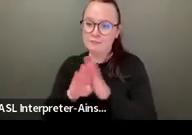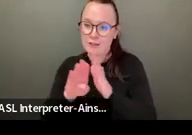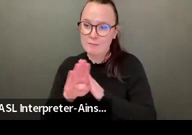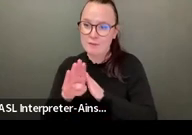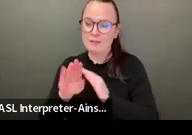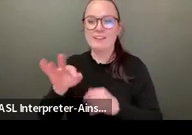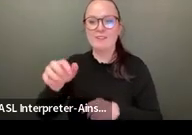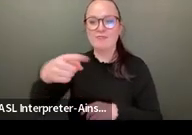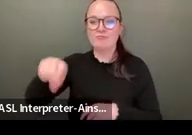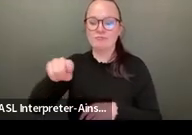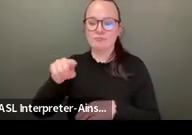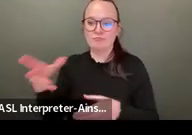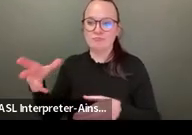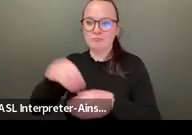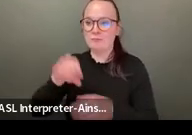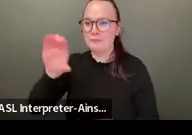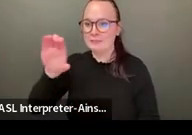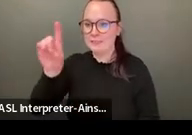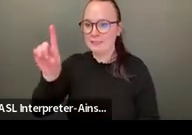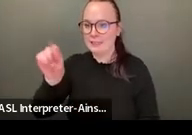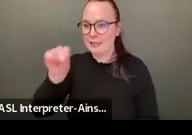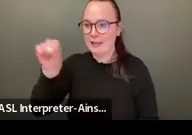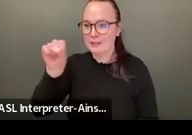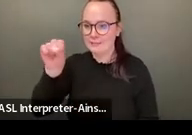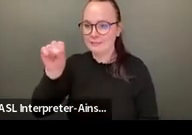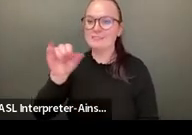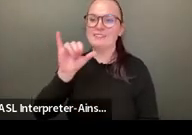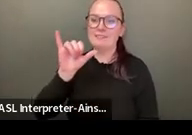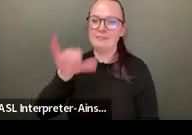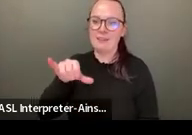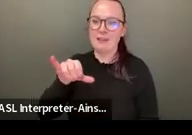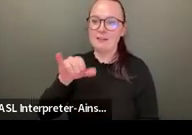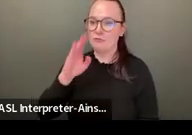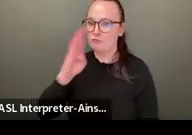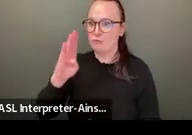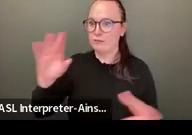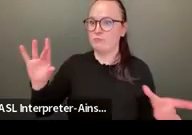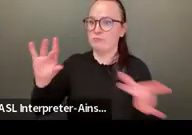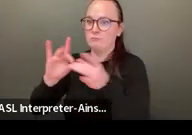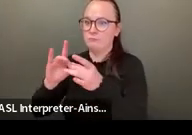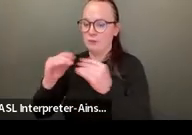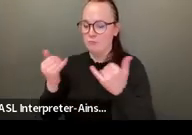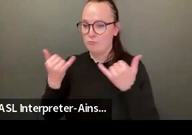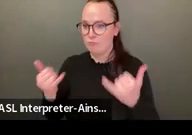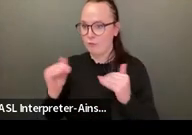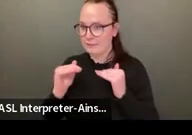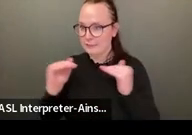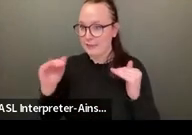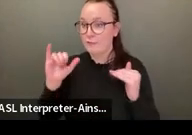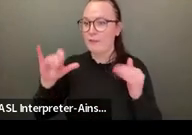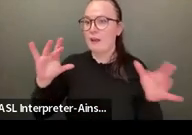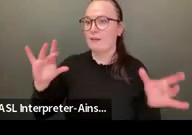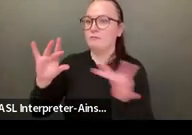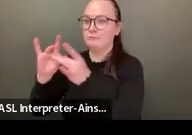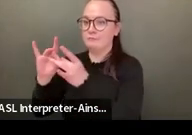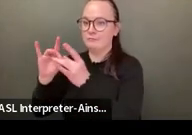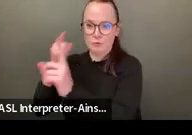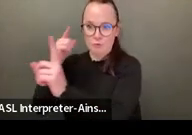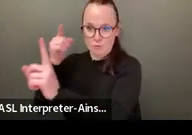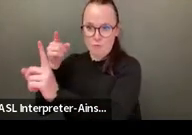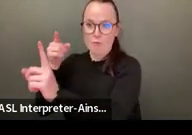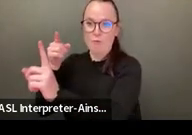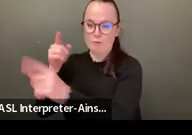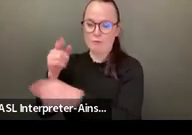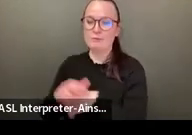work in CDS, which ties directly to present level, which ties directly to the goal,